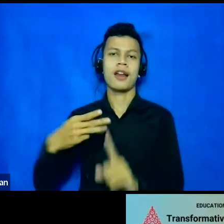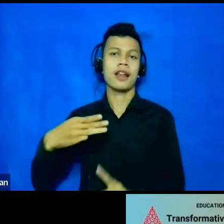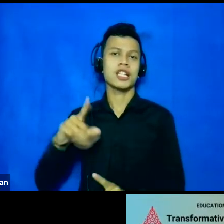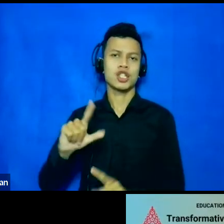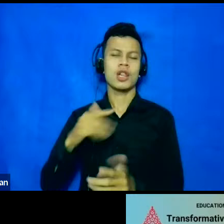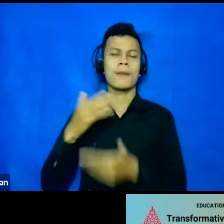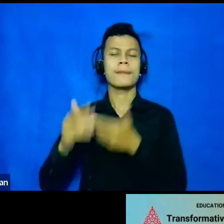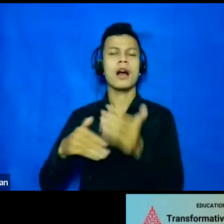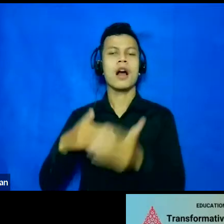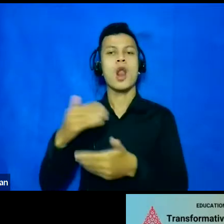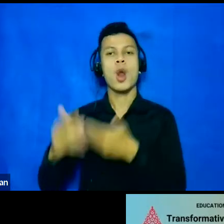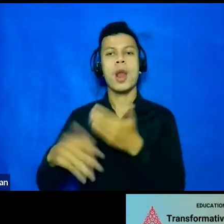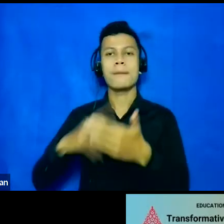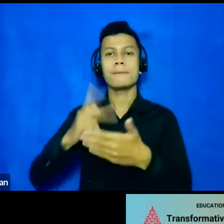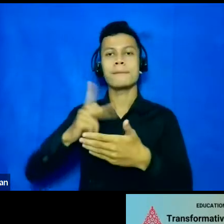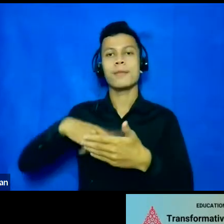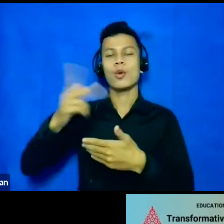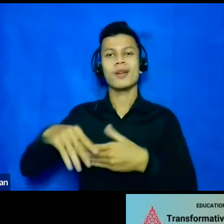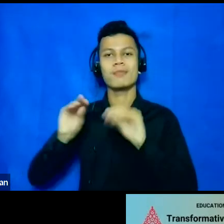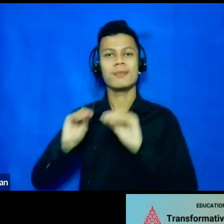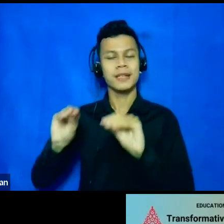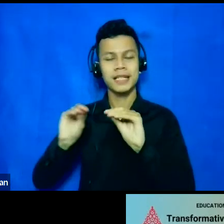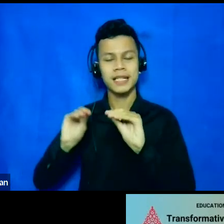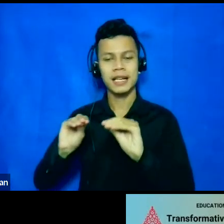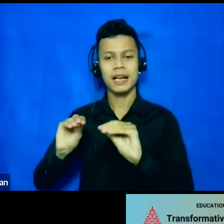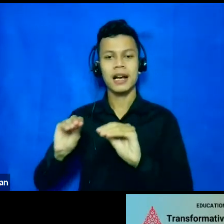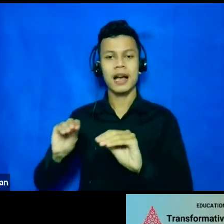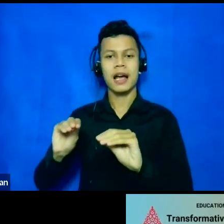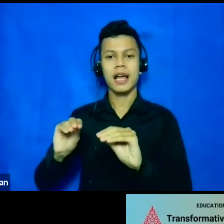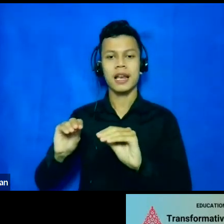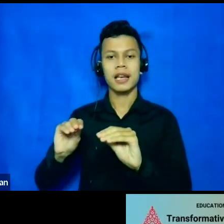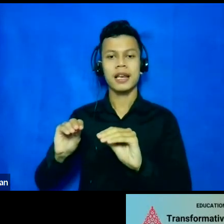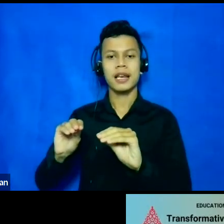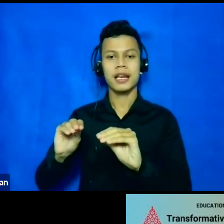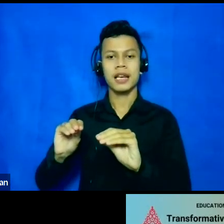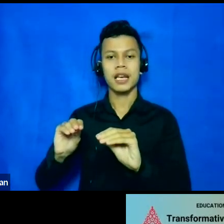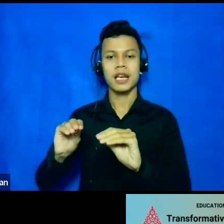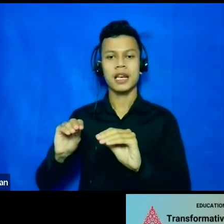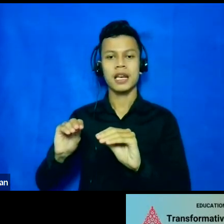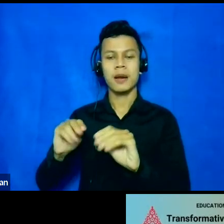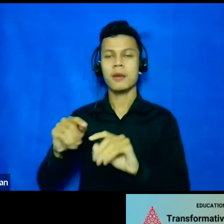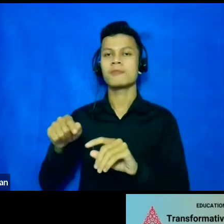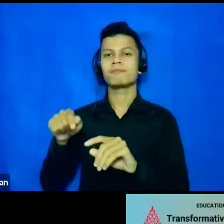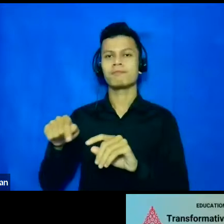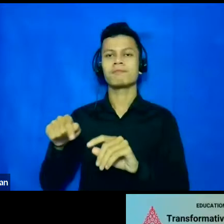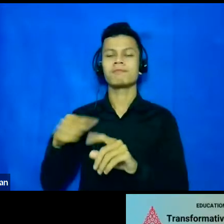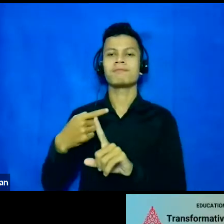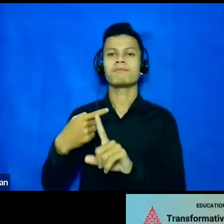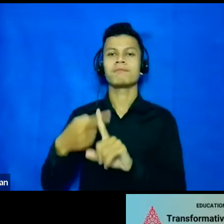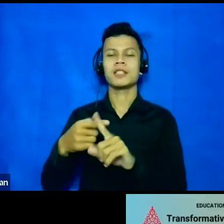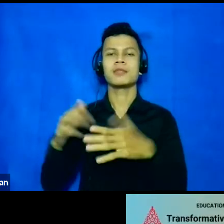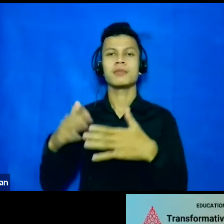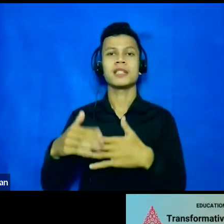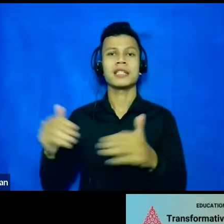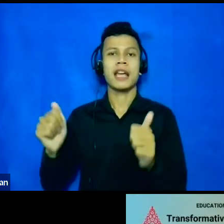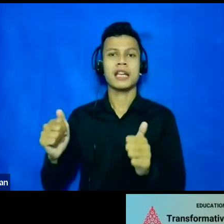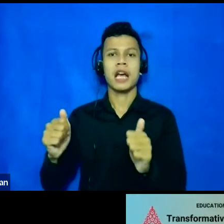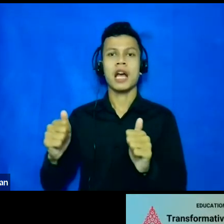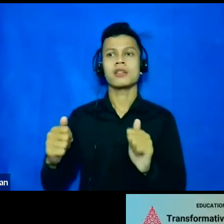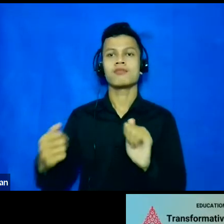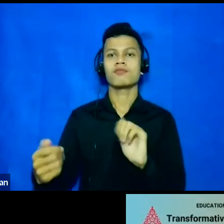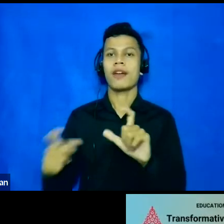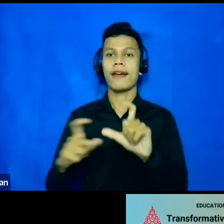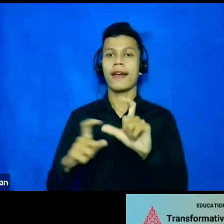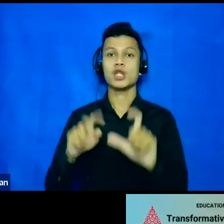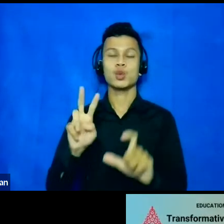State University of New York. Rachel finished her master's degree in international educational development